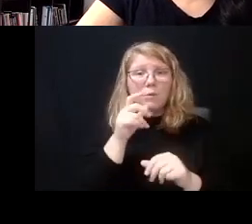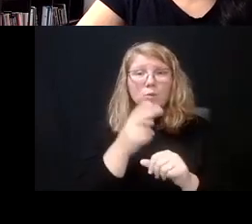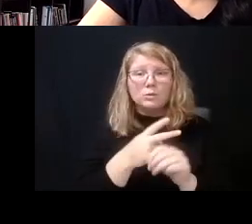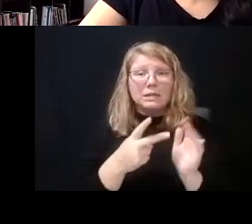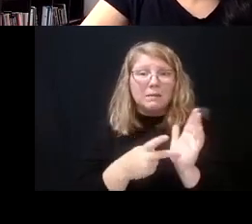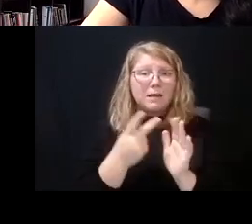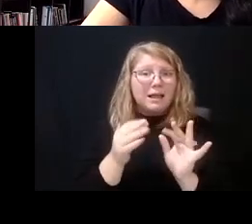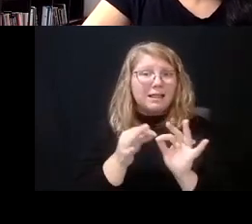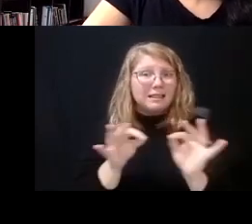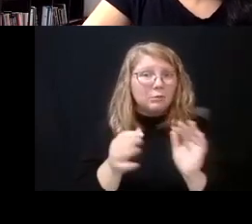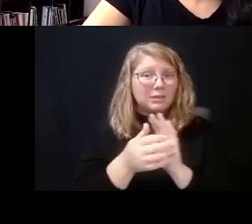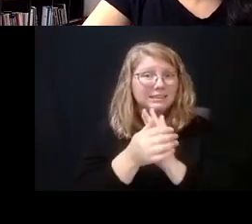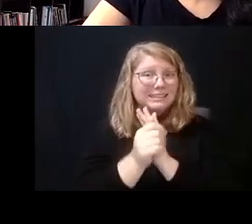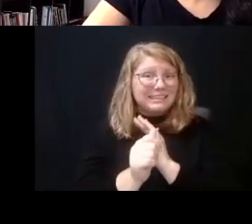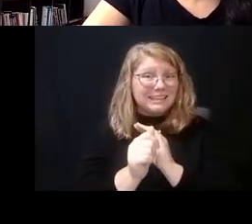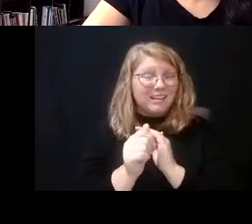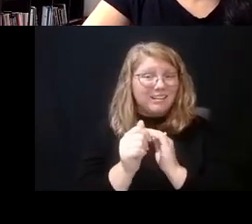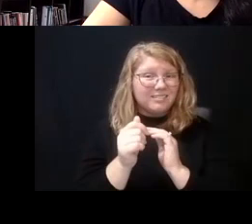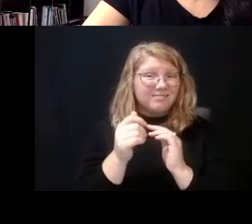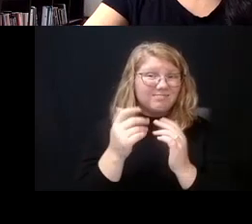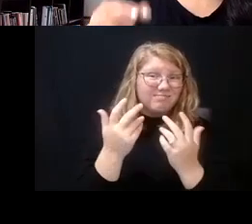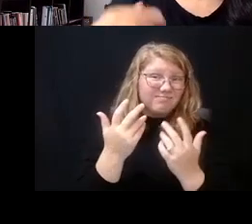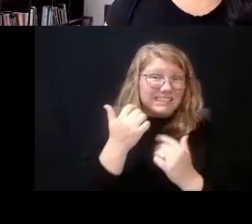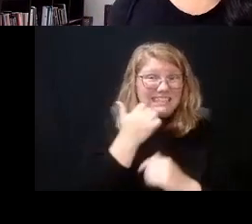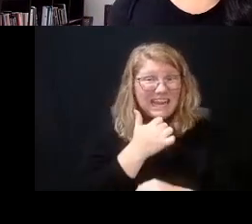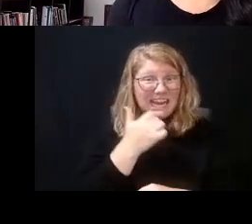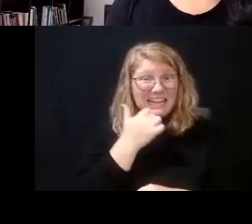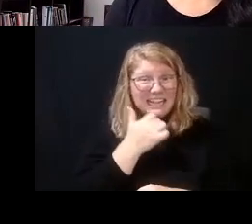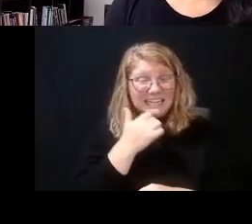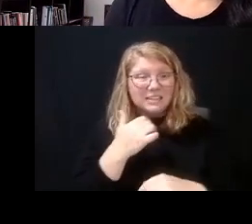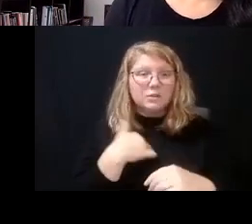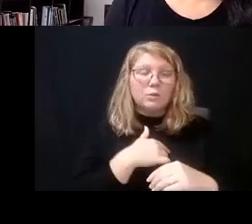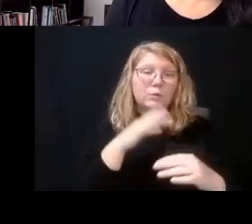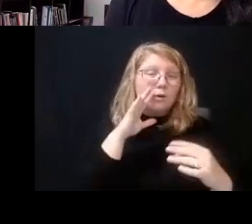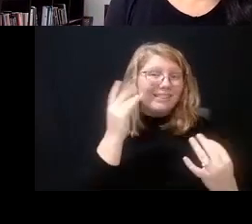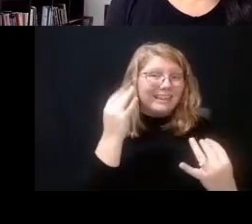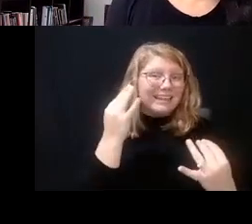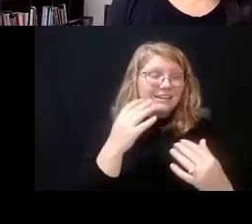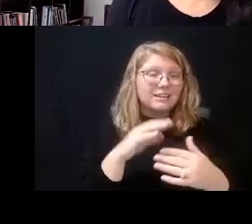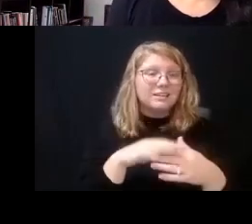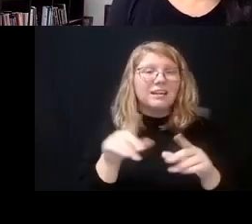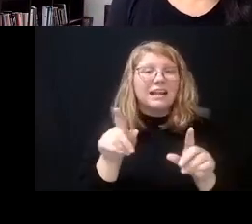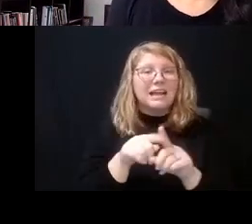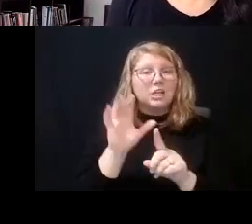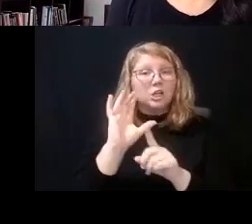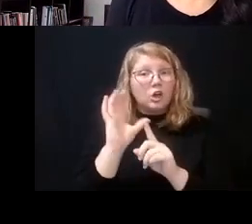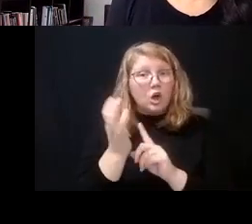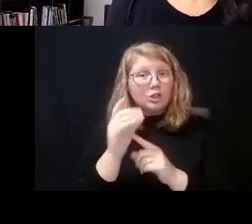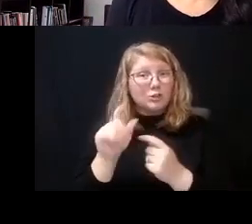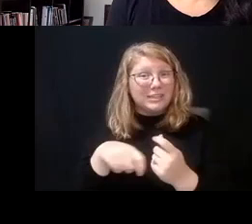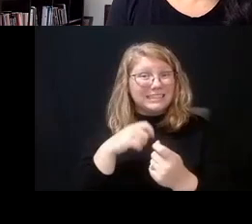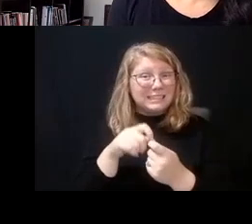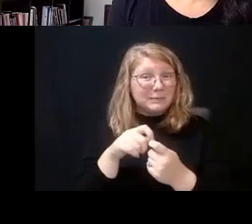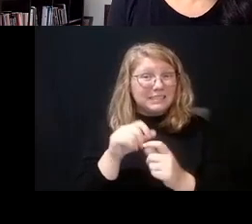and like more or less on a daily basis was kind of what we were thinking. So as a culturally specific agency,